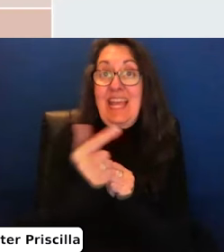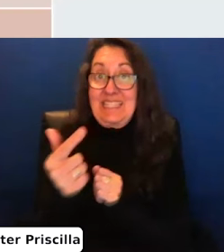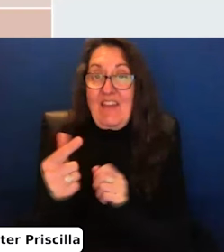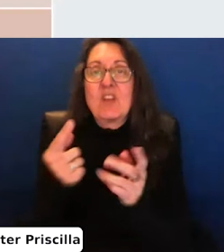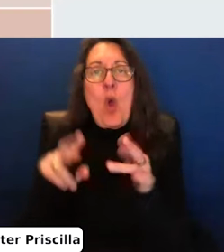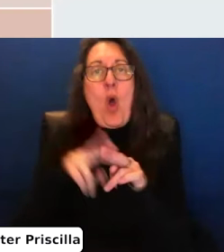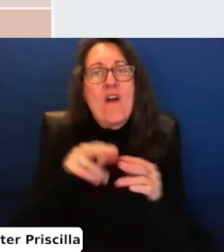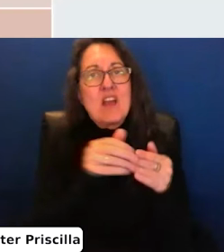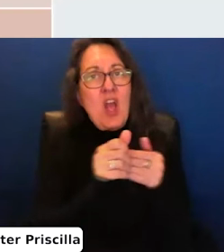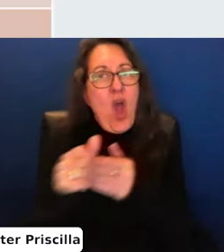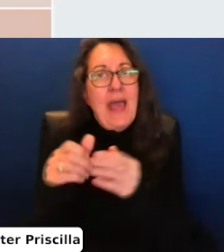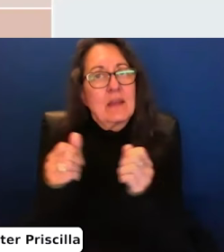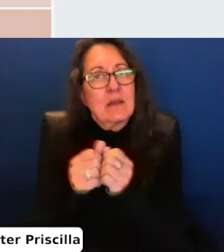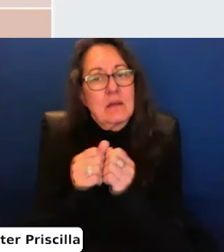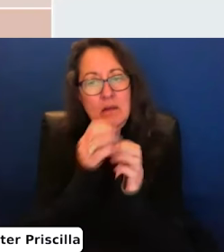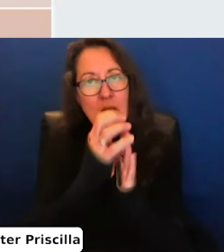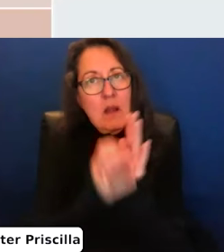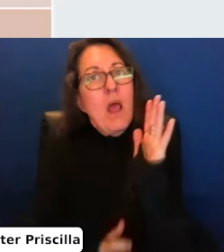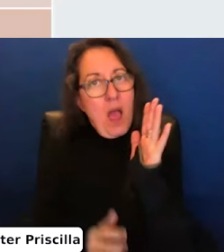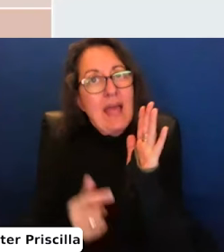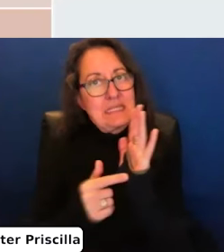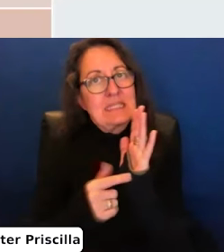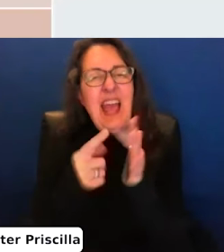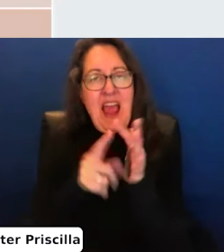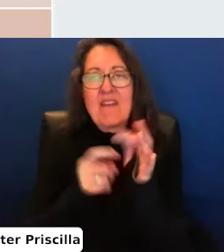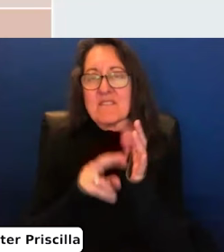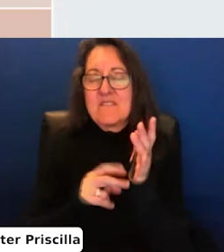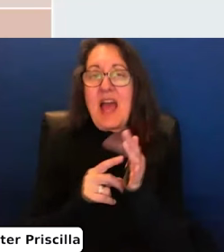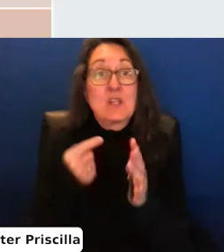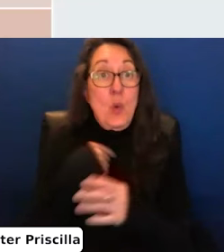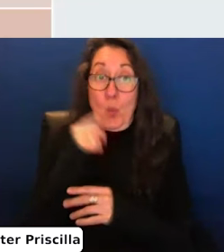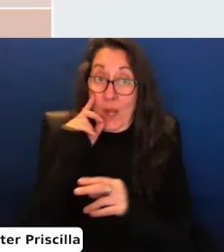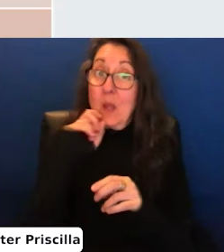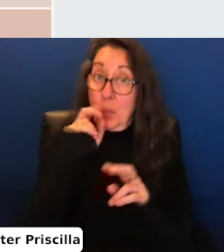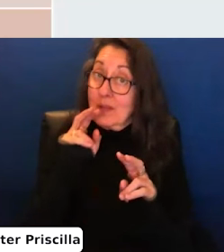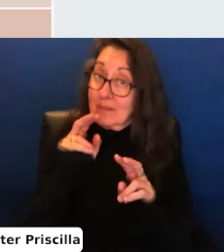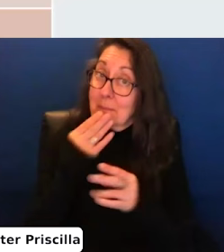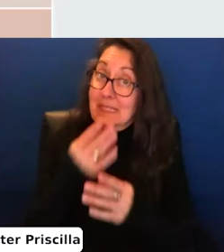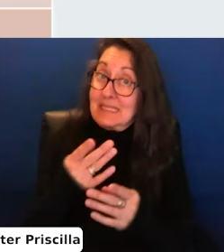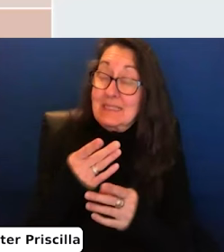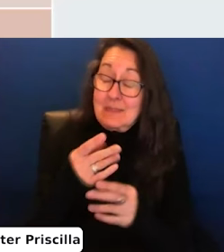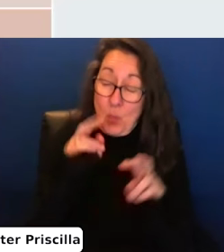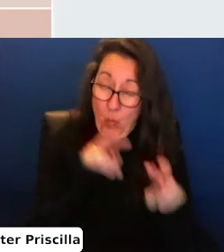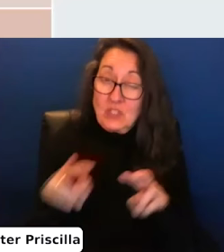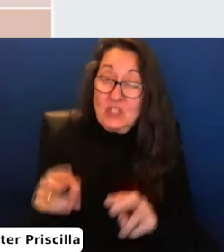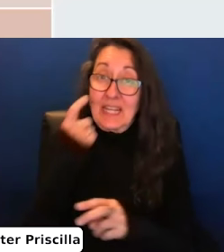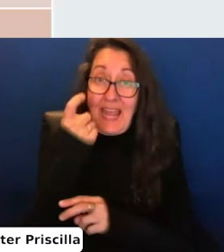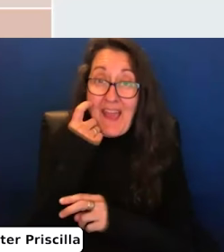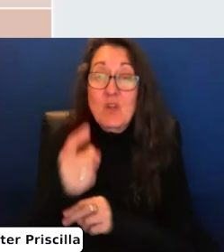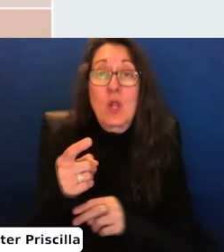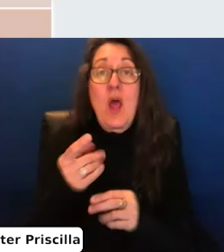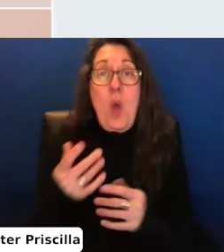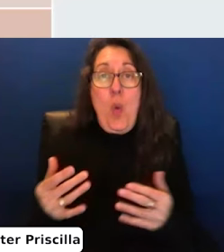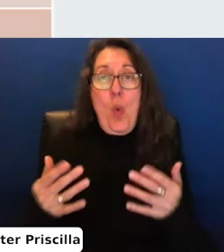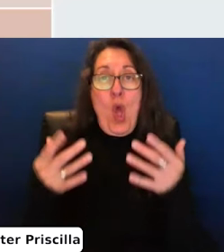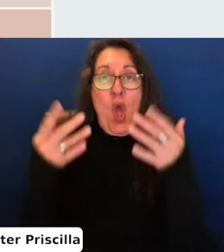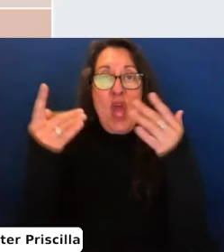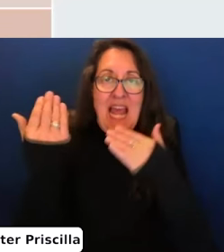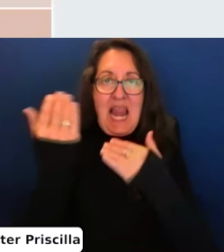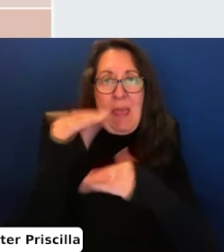We recommend paying close attention to the weightings and the word counts for each of the long response questions. The document Applying